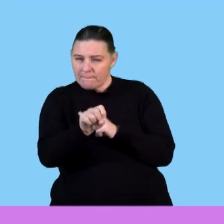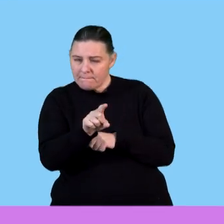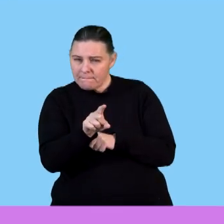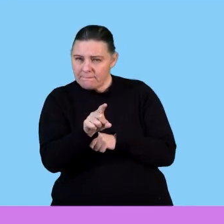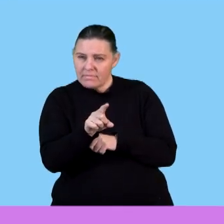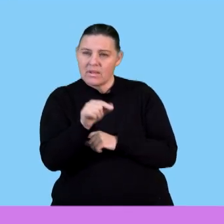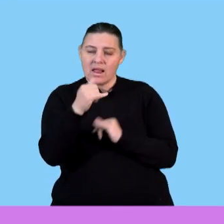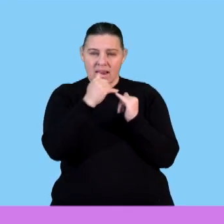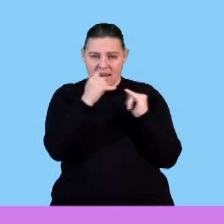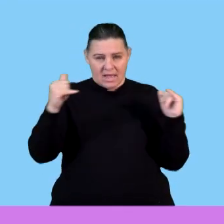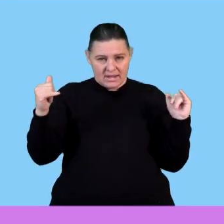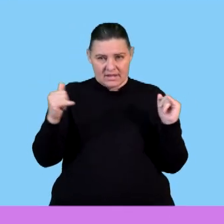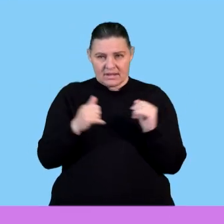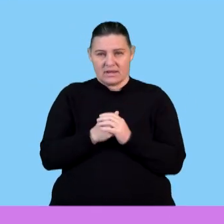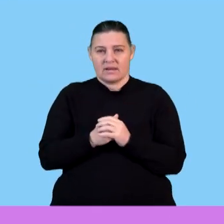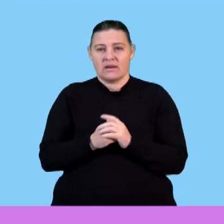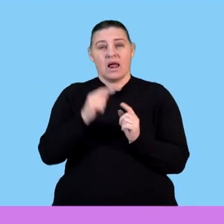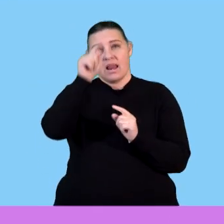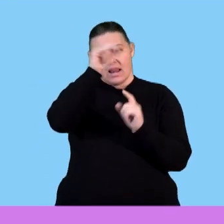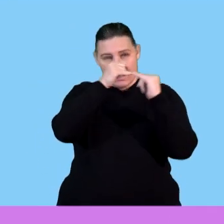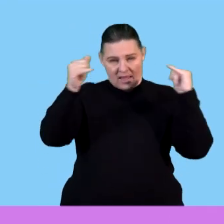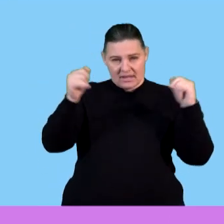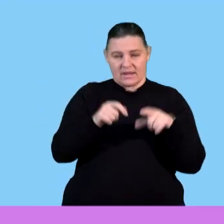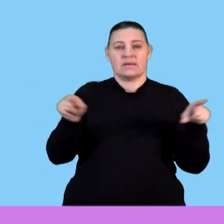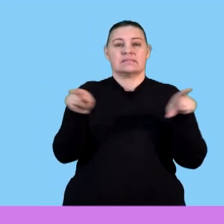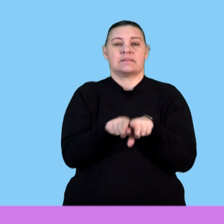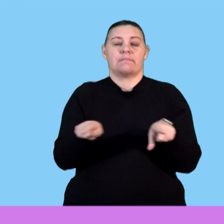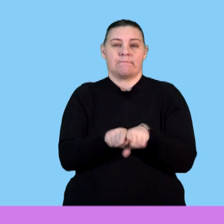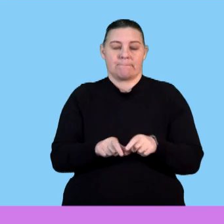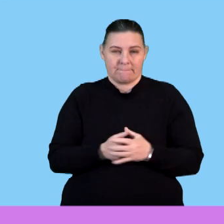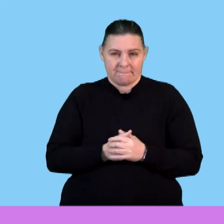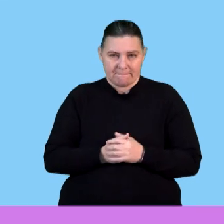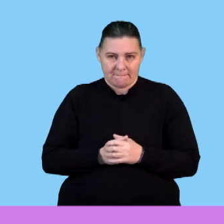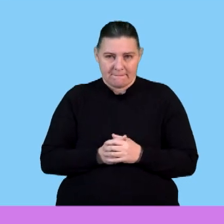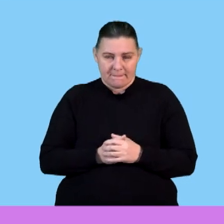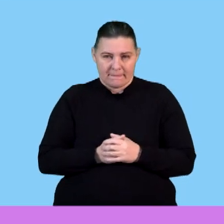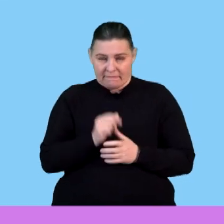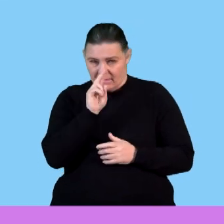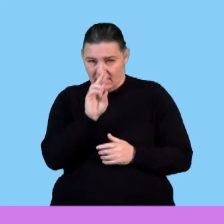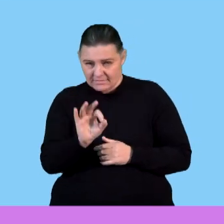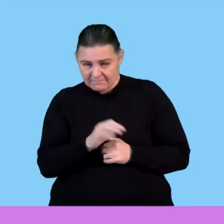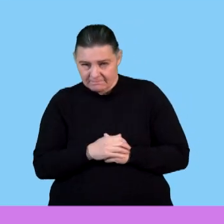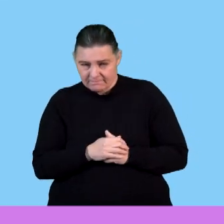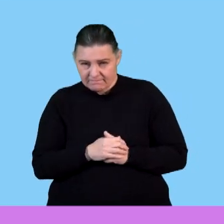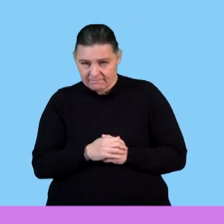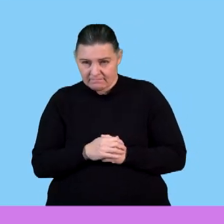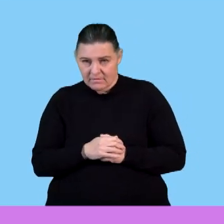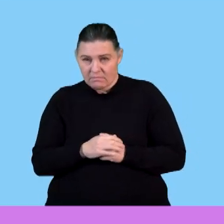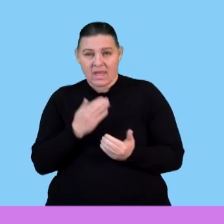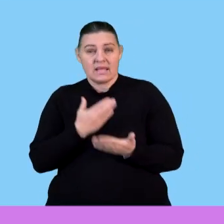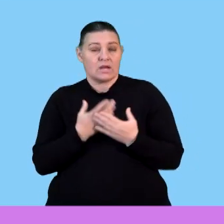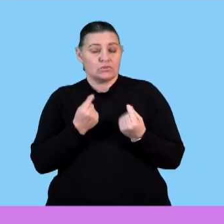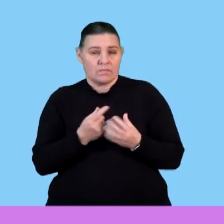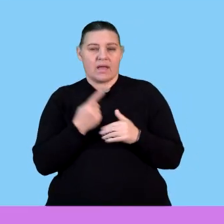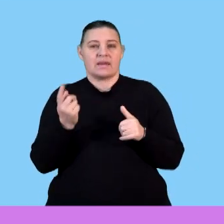Okay, so just get rid of this. Don't need that for this question. If I look at the top part, that measures 30